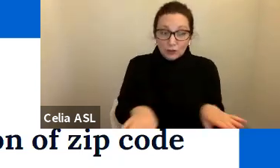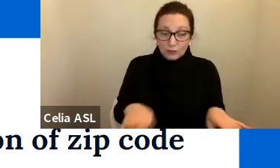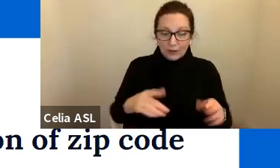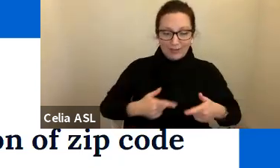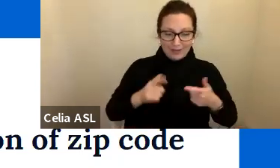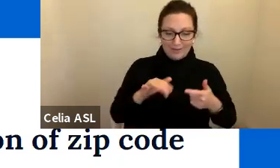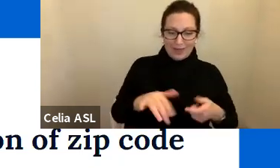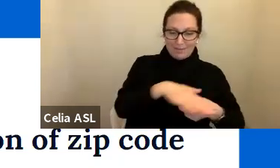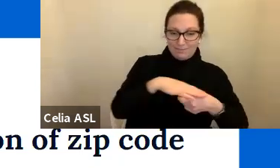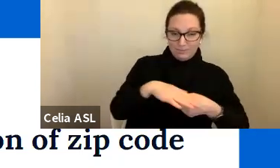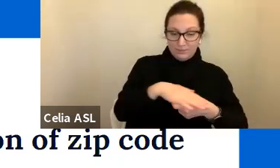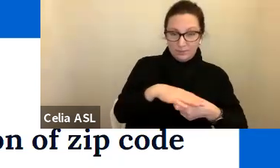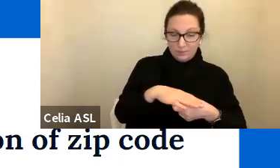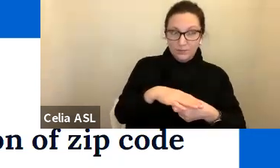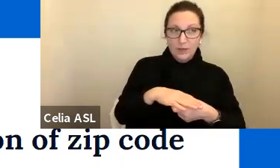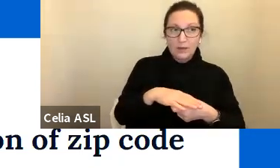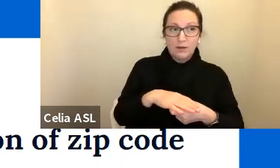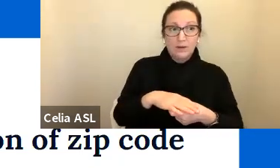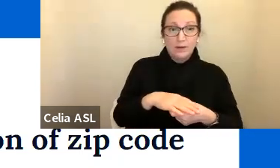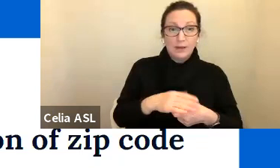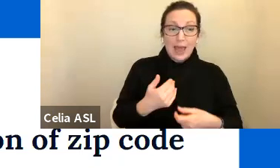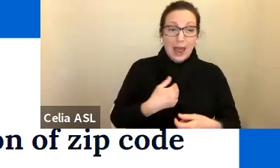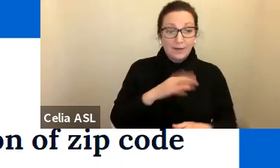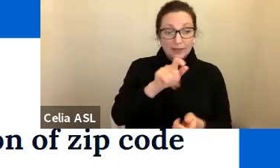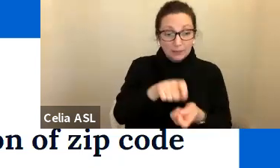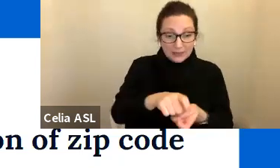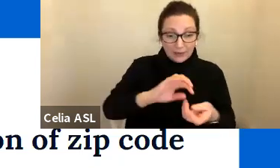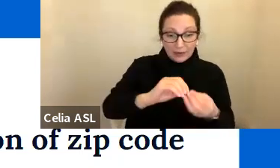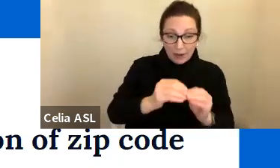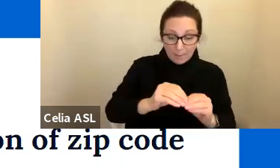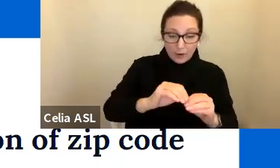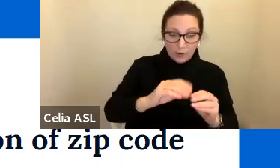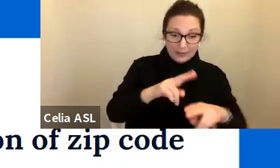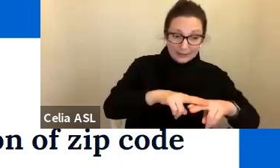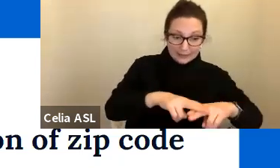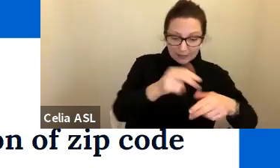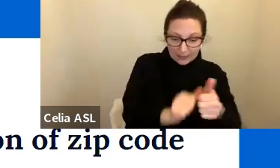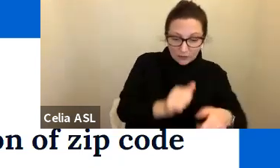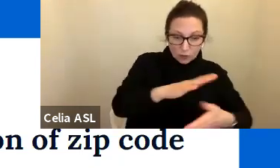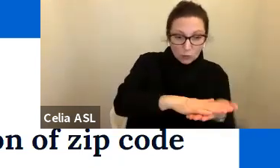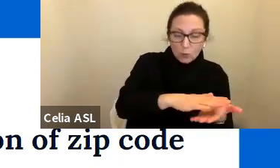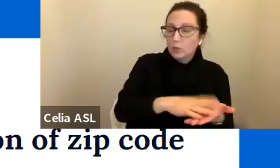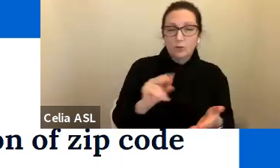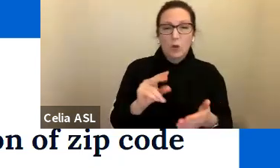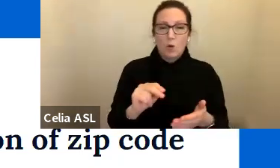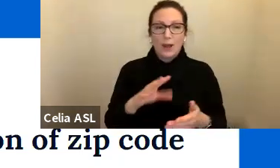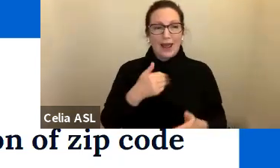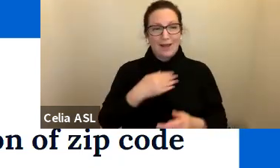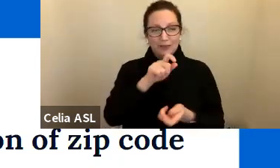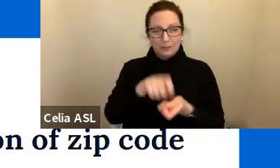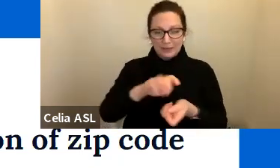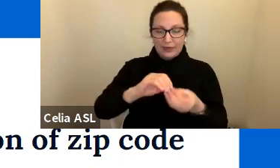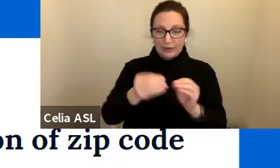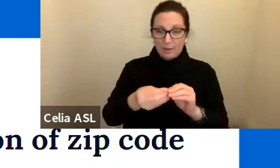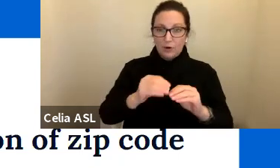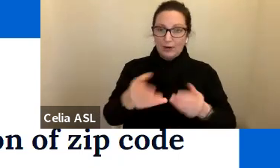This is not a set number of seats at each school. It is a set of overall invitations that will be distributed based